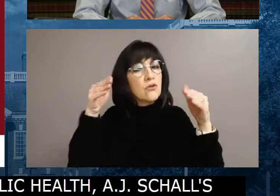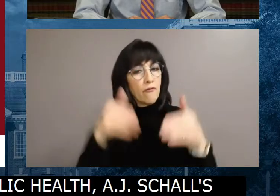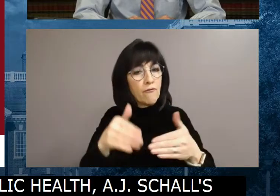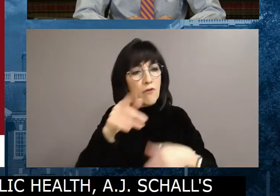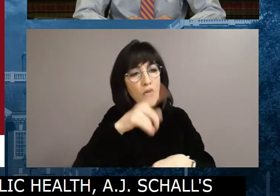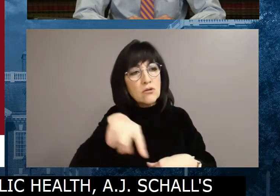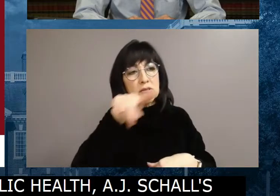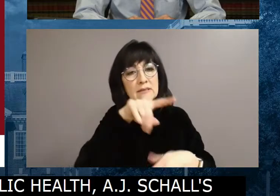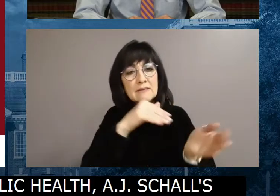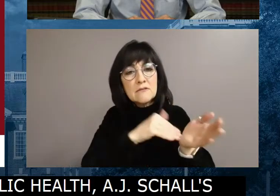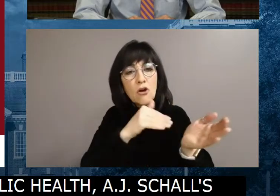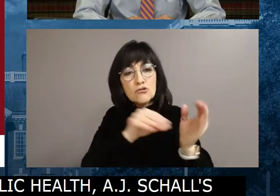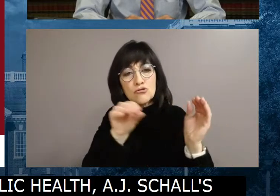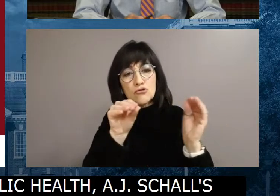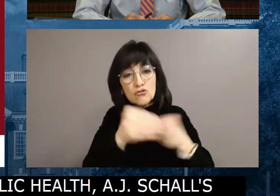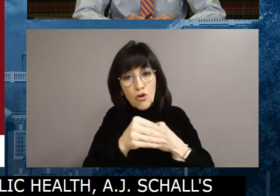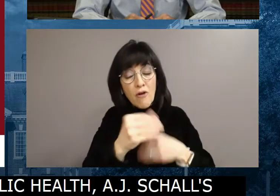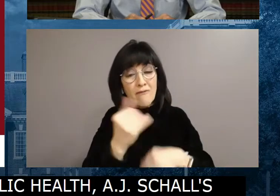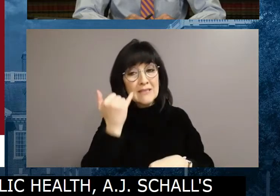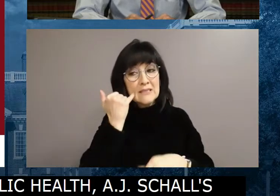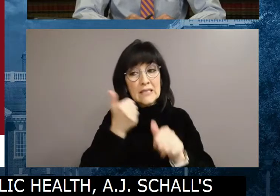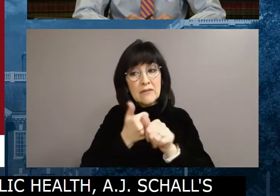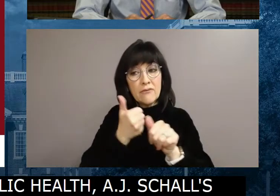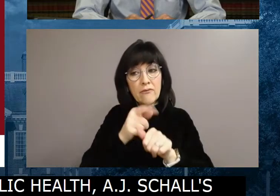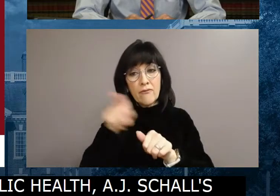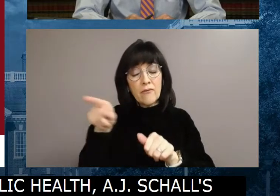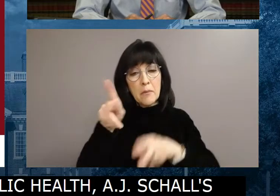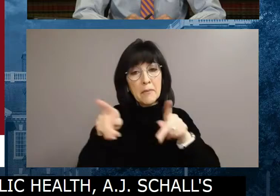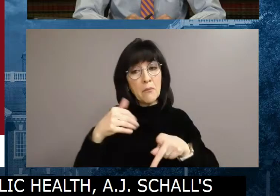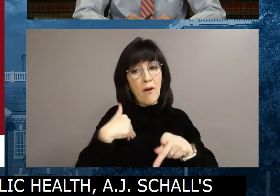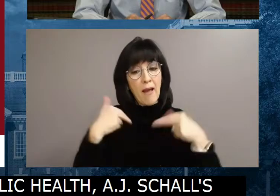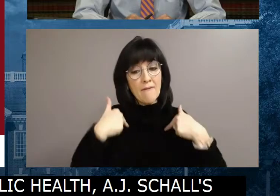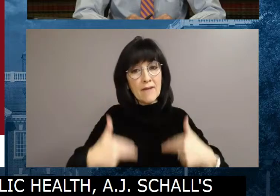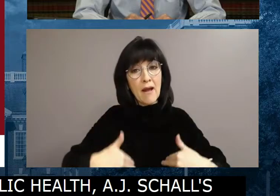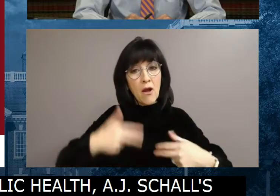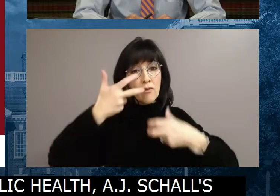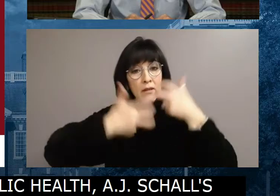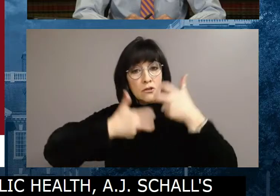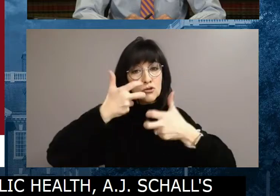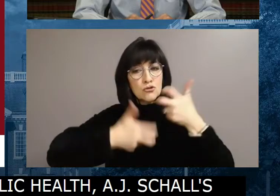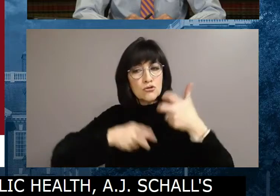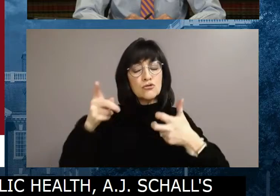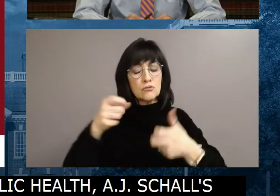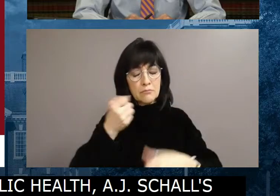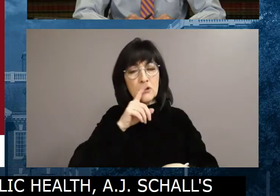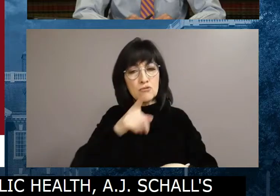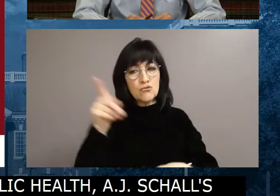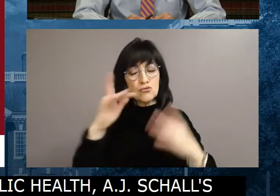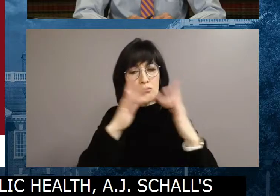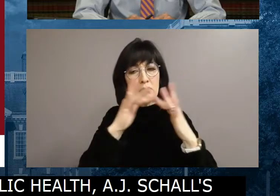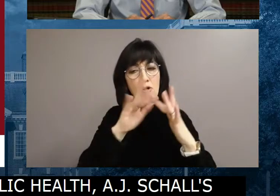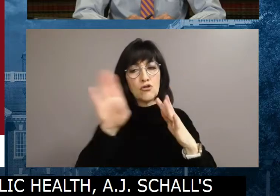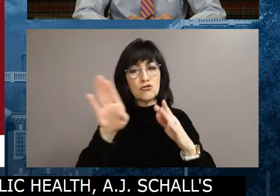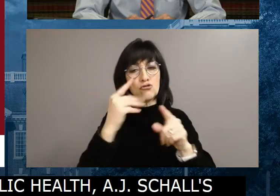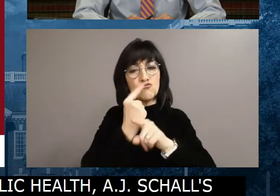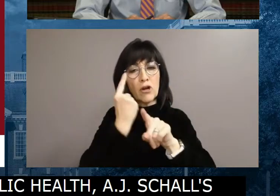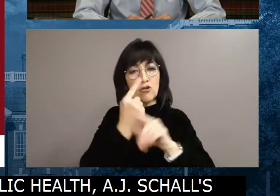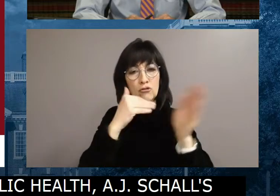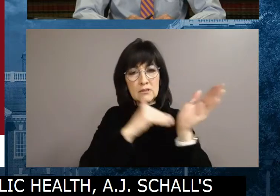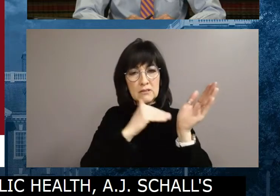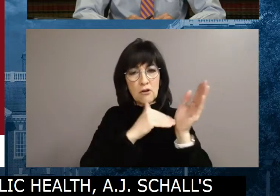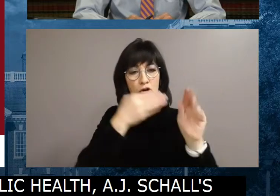health conditions. So if you are in that category, make sure you contact your primary care physician, the